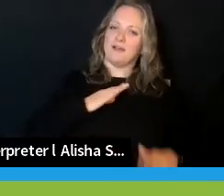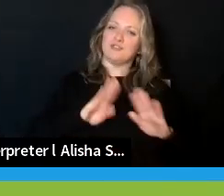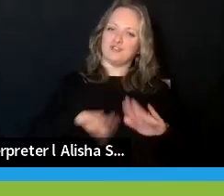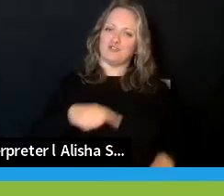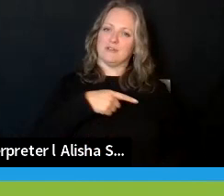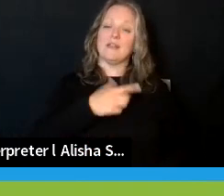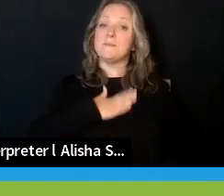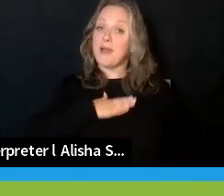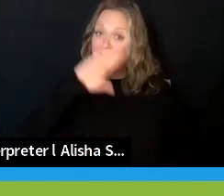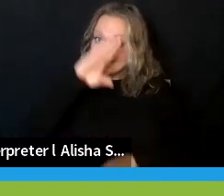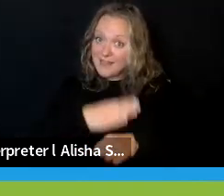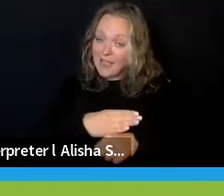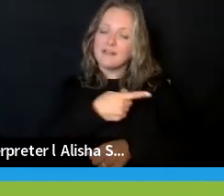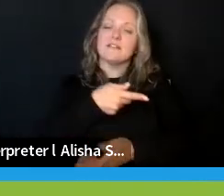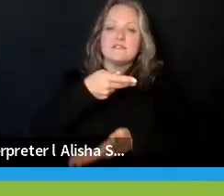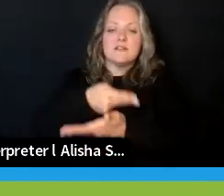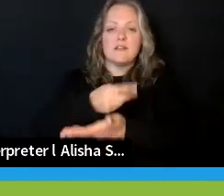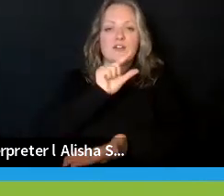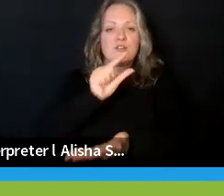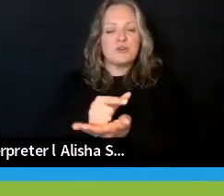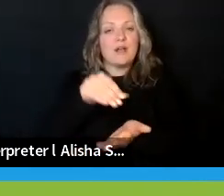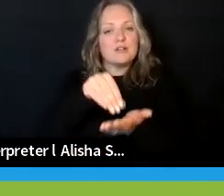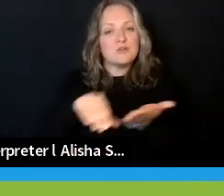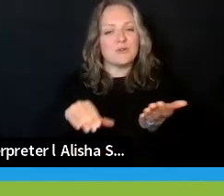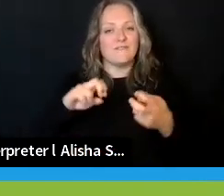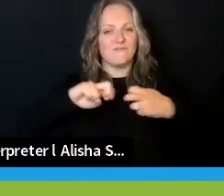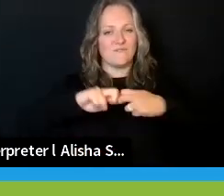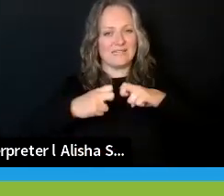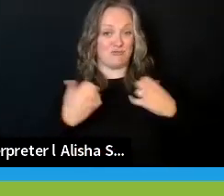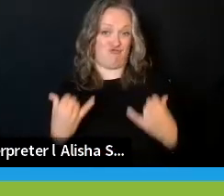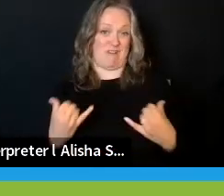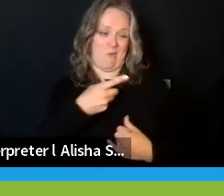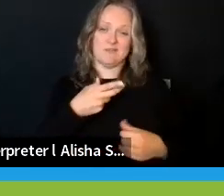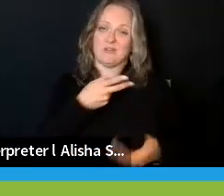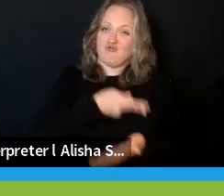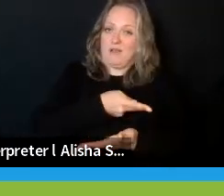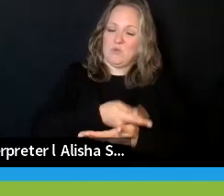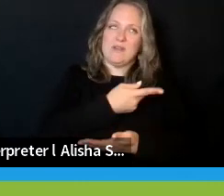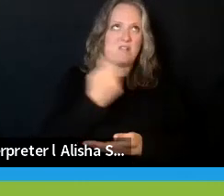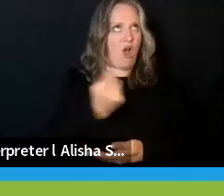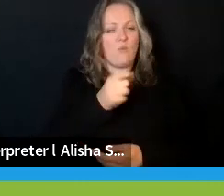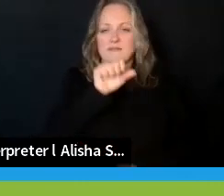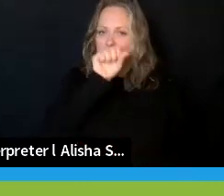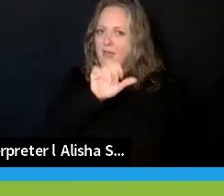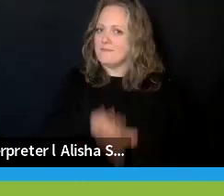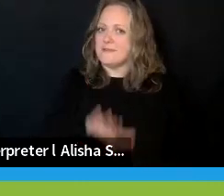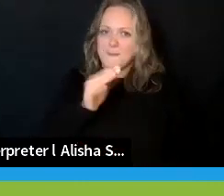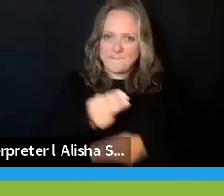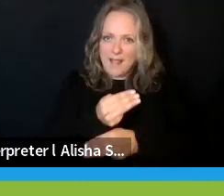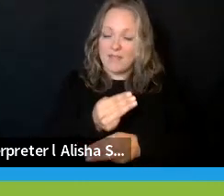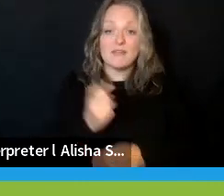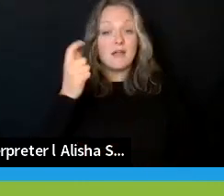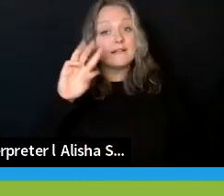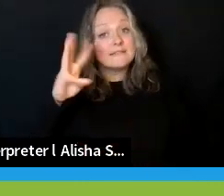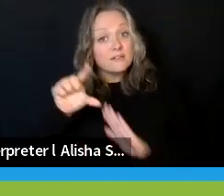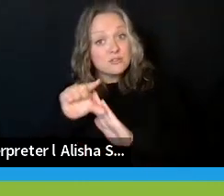My son is a graduate student in physics right now. He's always loved math, but when he was in 6th grade, his